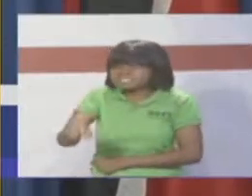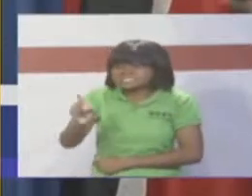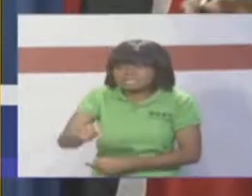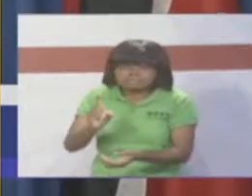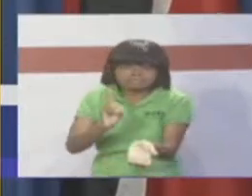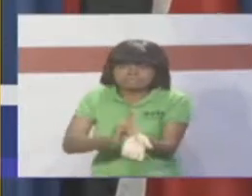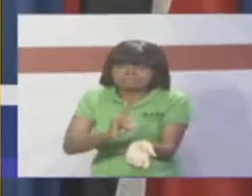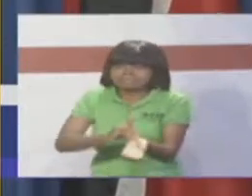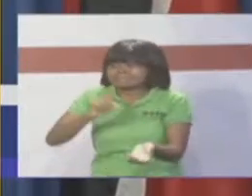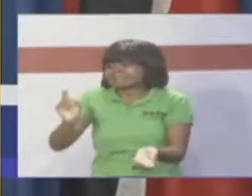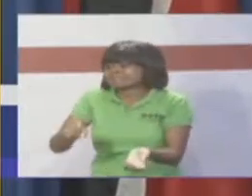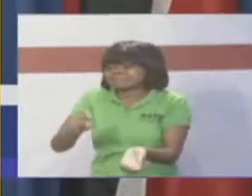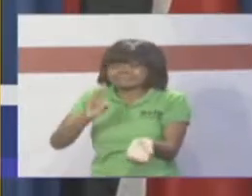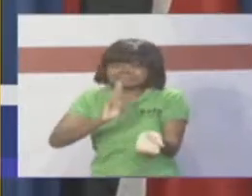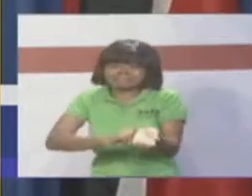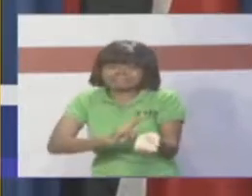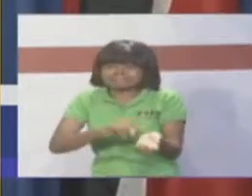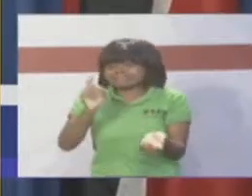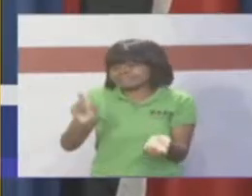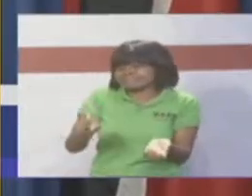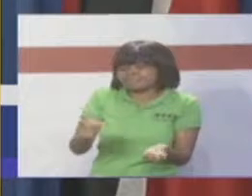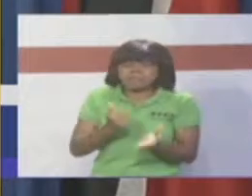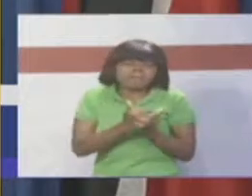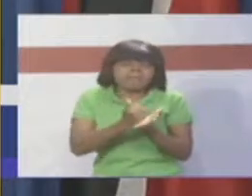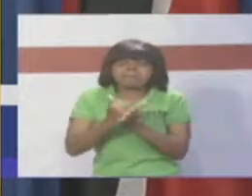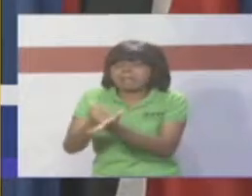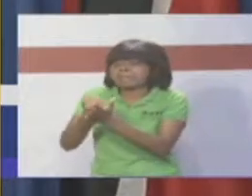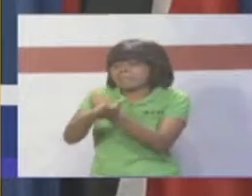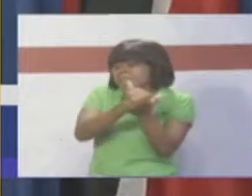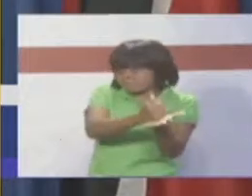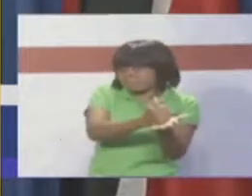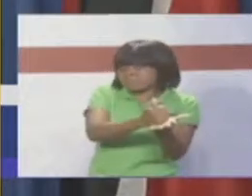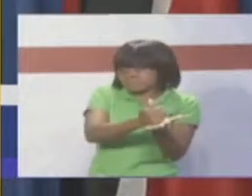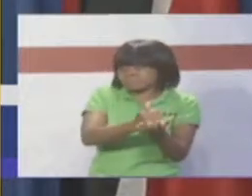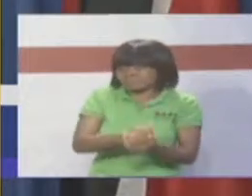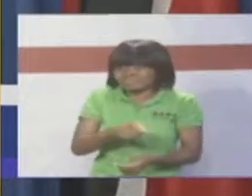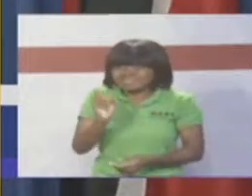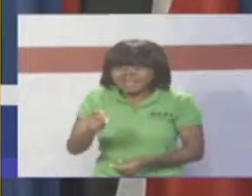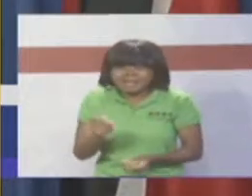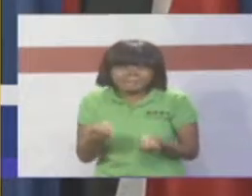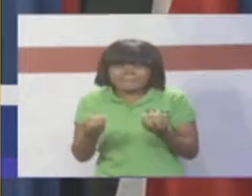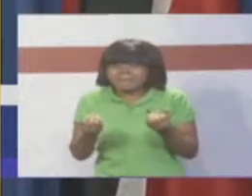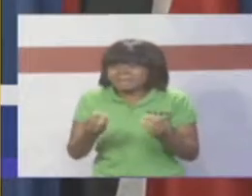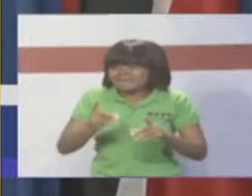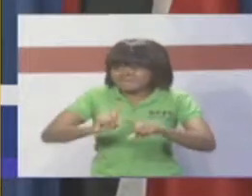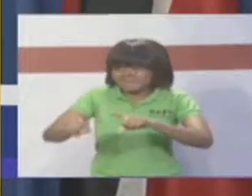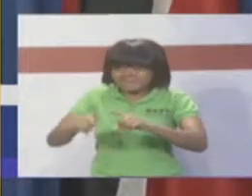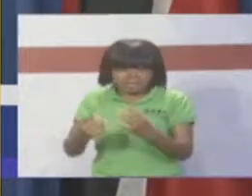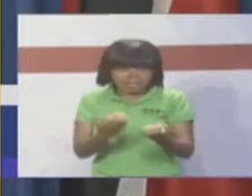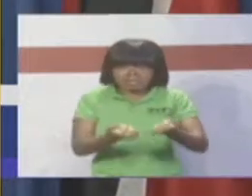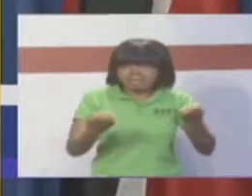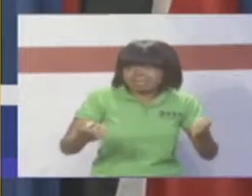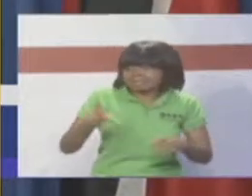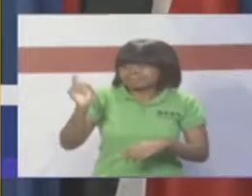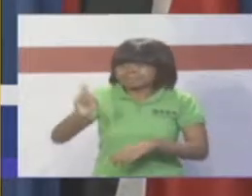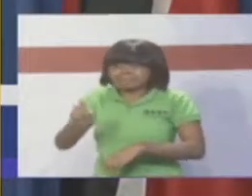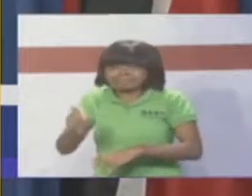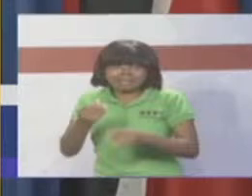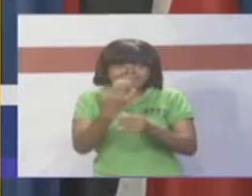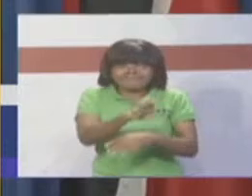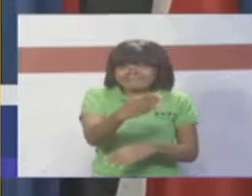the carryings on around your bed, including equipment and support staff, that